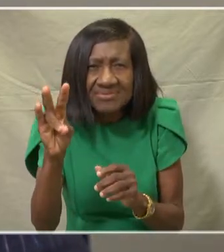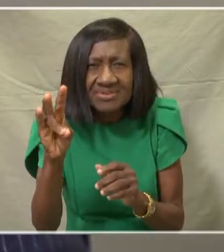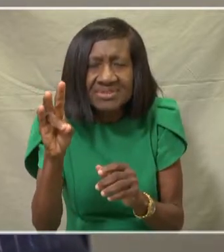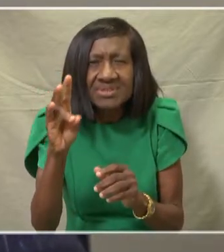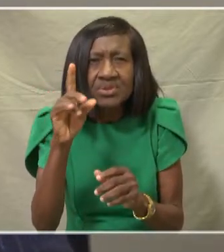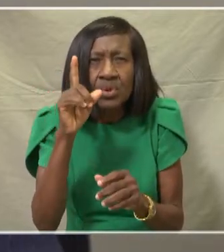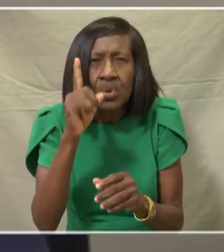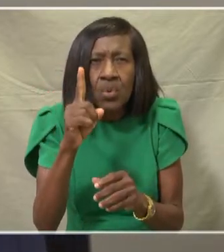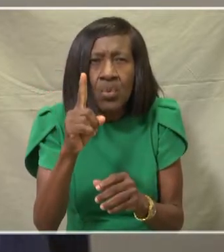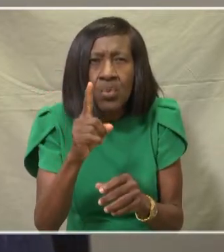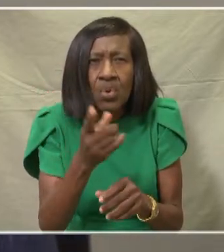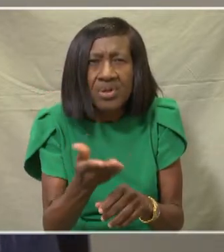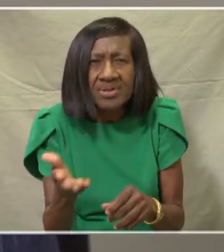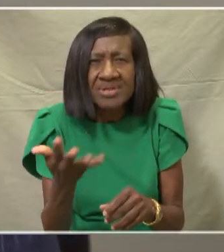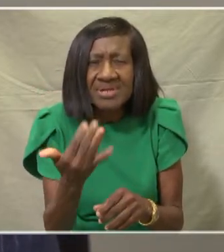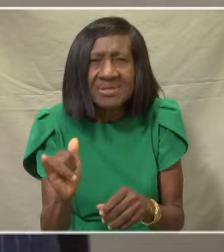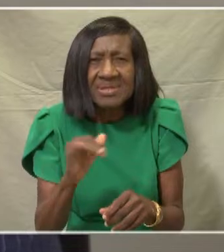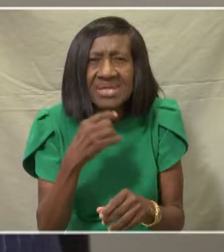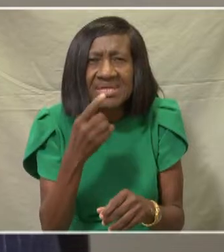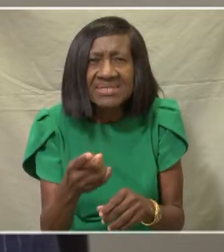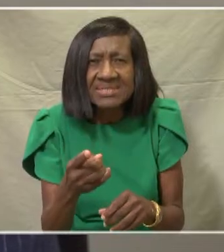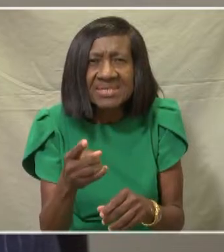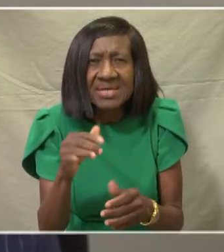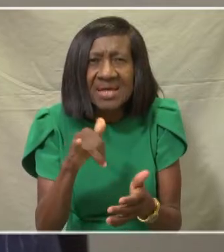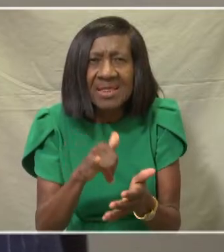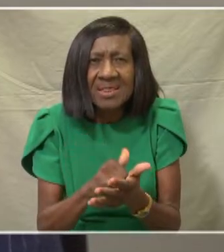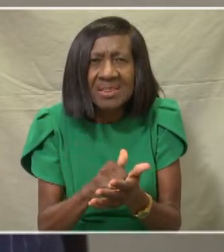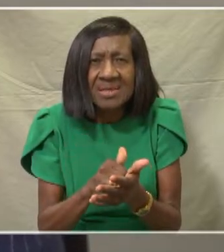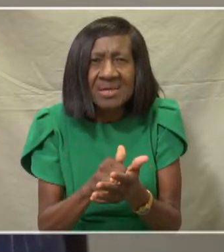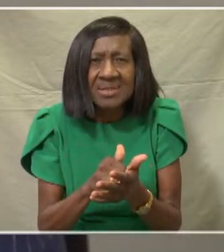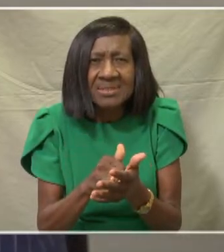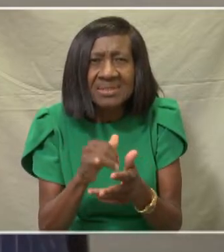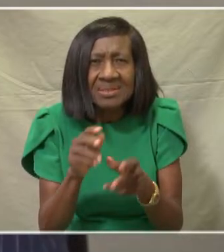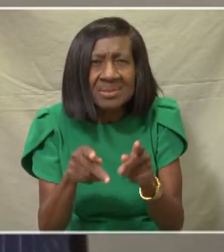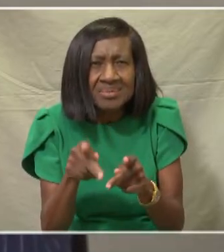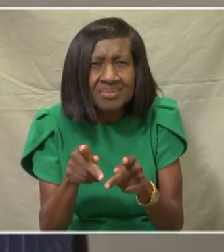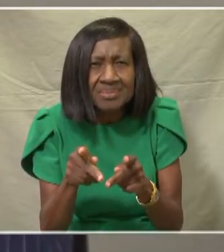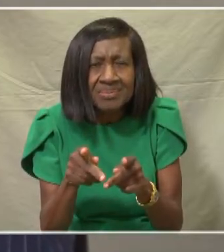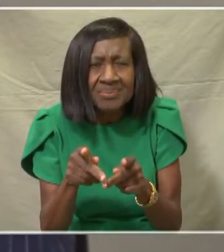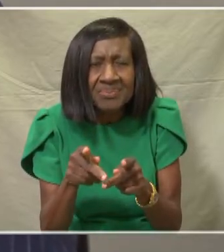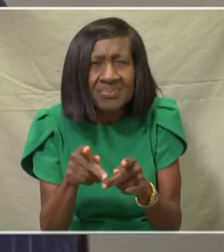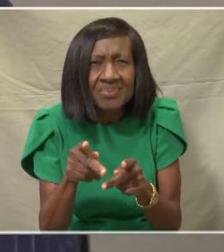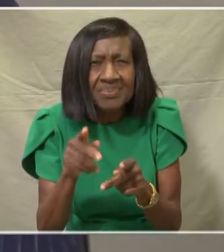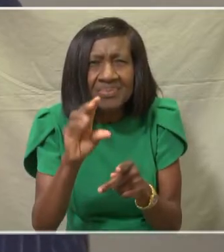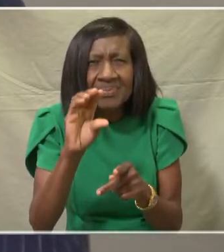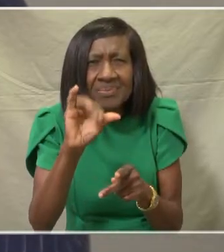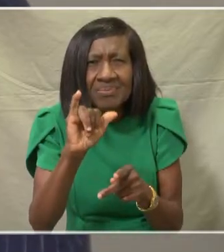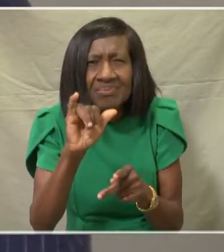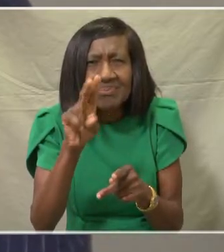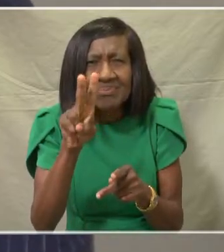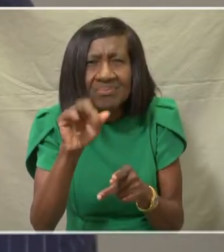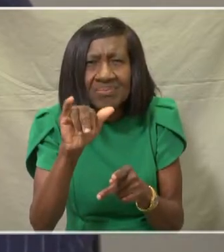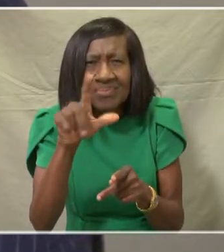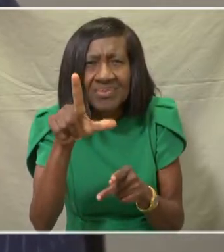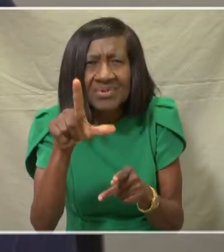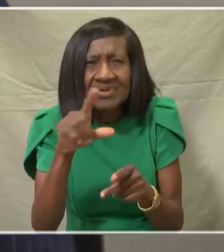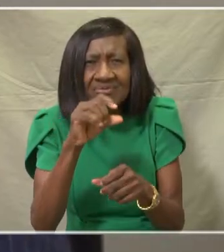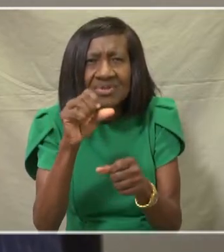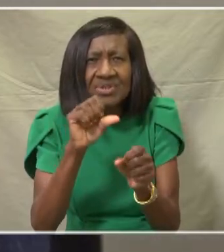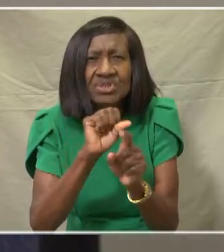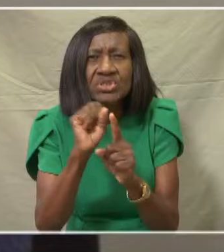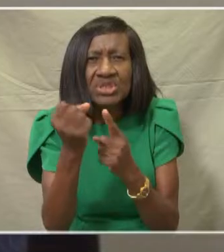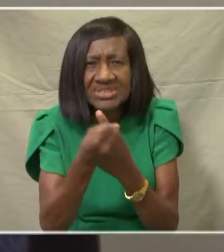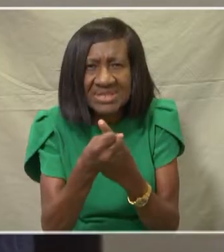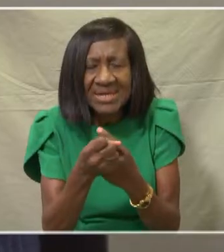in the report was that civil society was still at a very limited level, that there wasn't a lot of